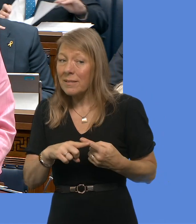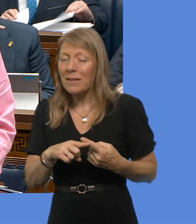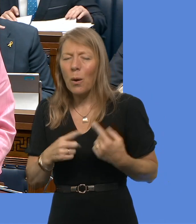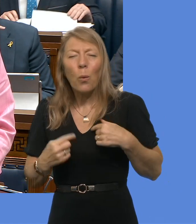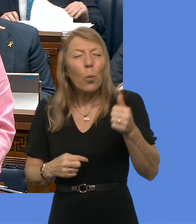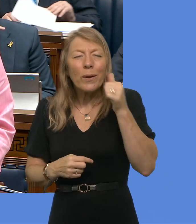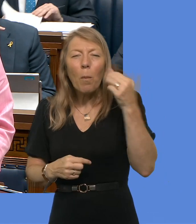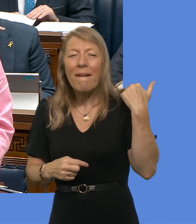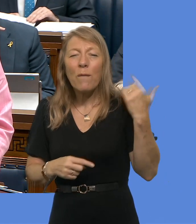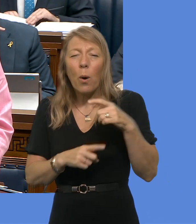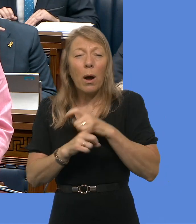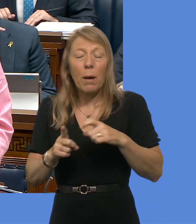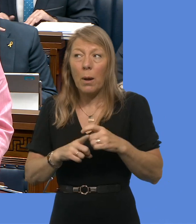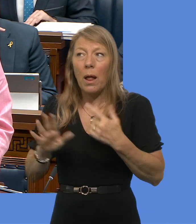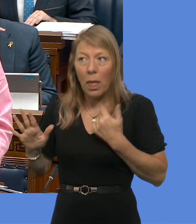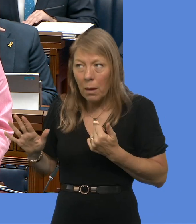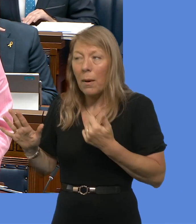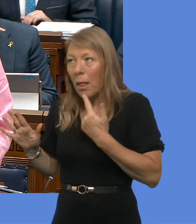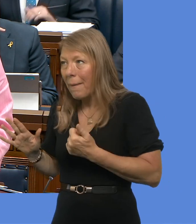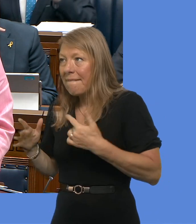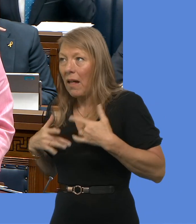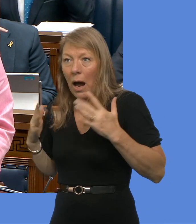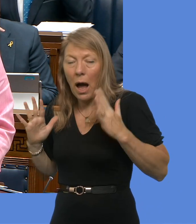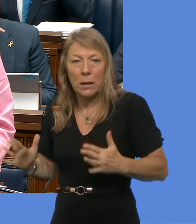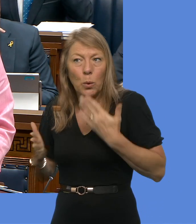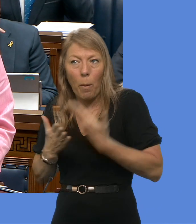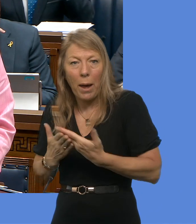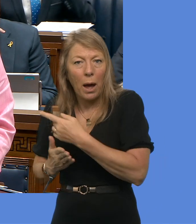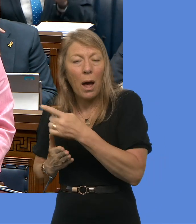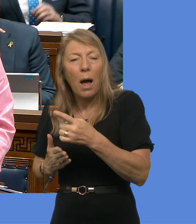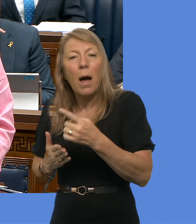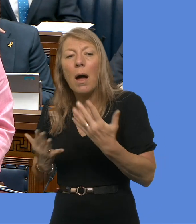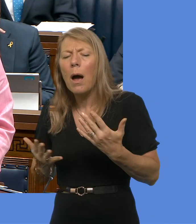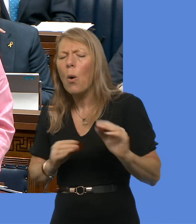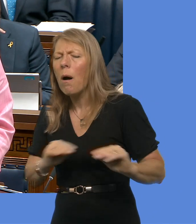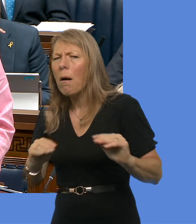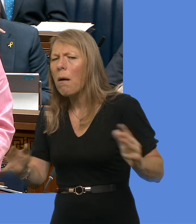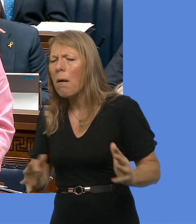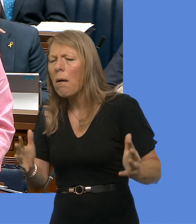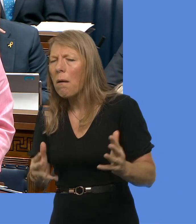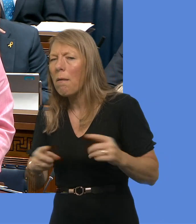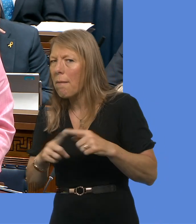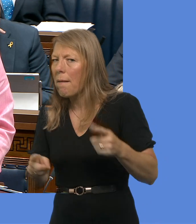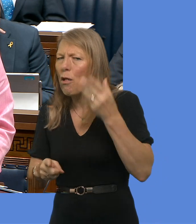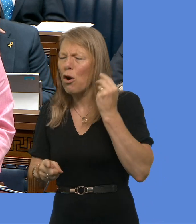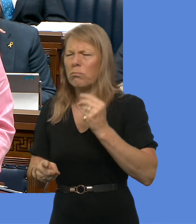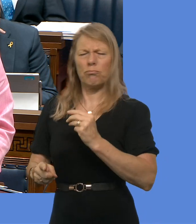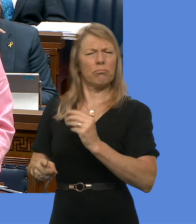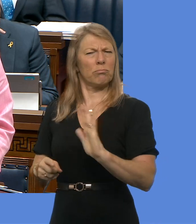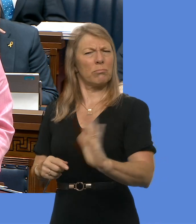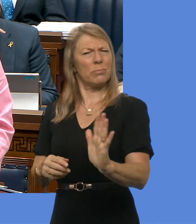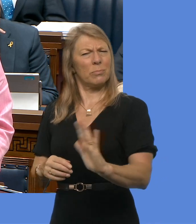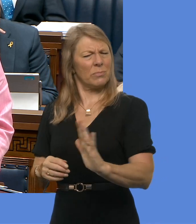incredibly important, that communities have that resilience. And I would highlight that, during the COVID crisis, we really saw that resilience within